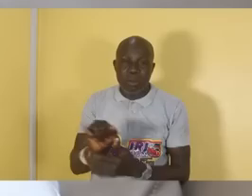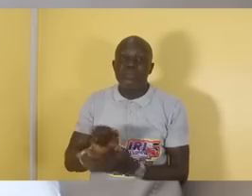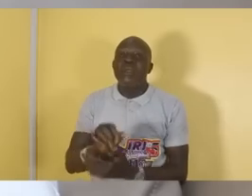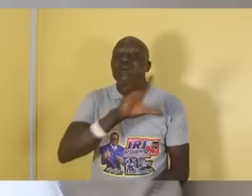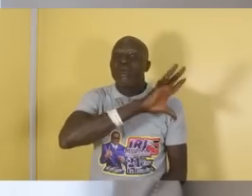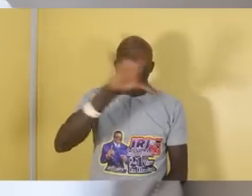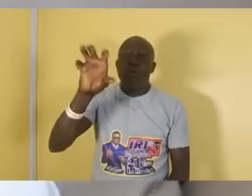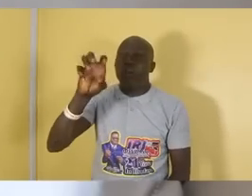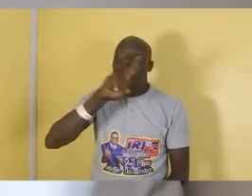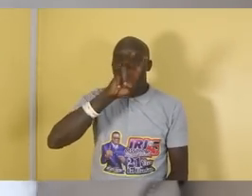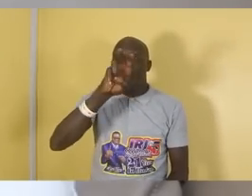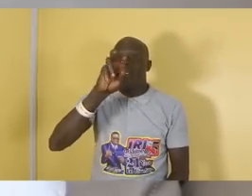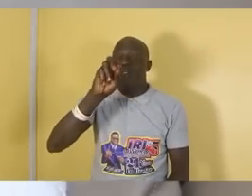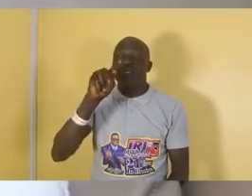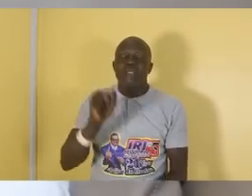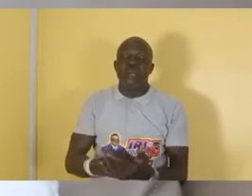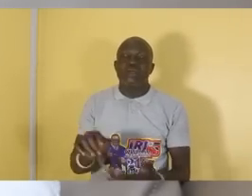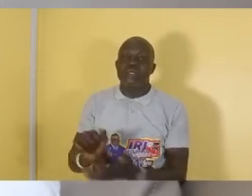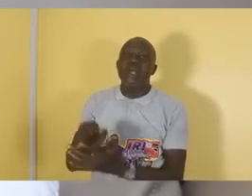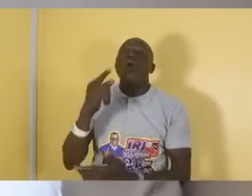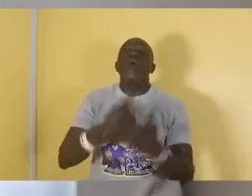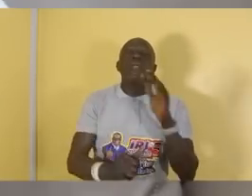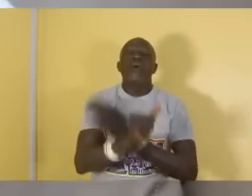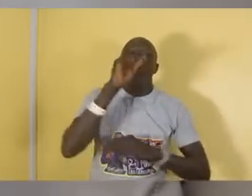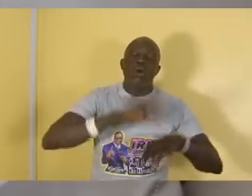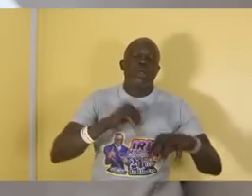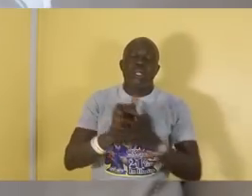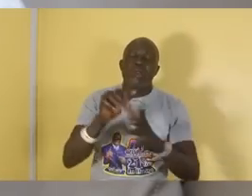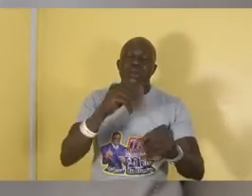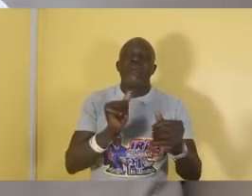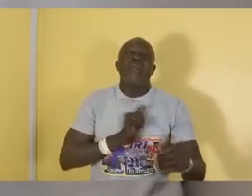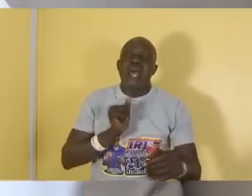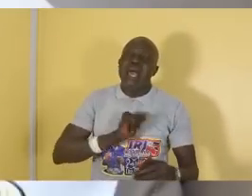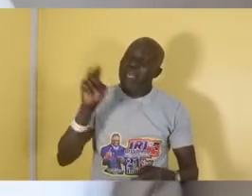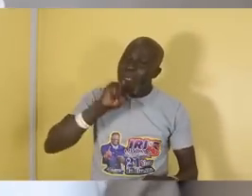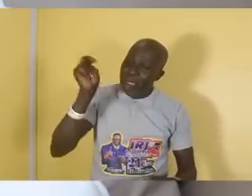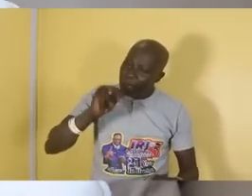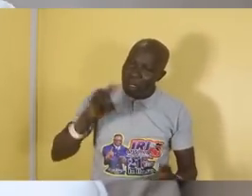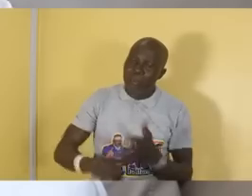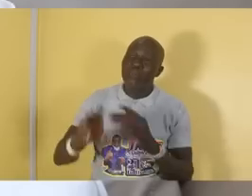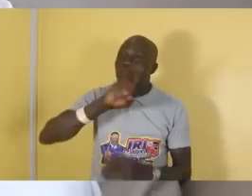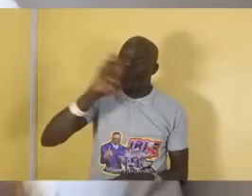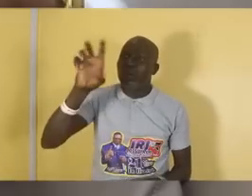only 420,000. I saw 420,000. What did you take, God? $250,000. And I need